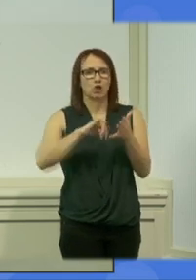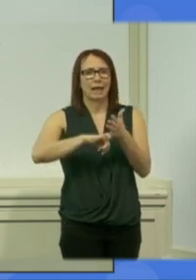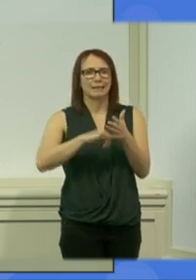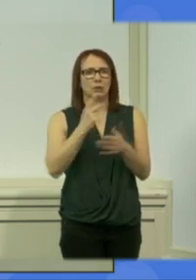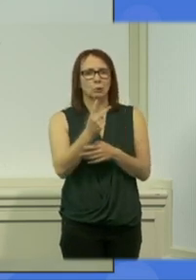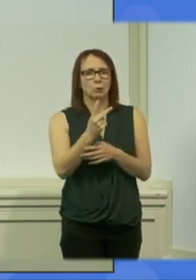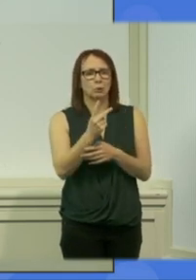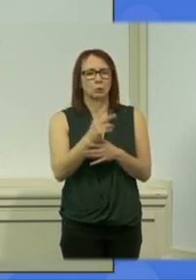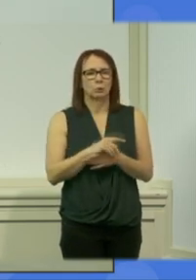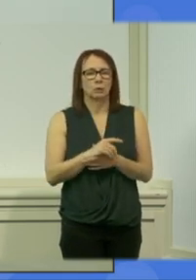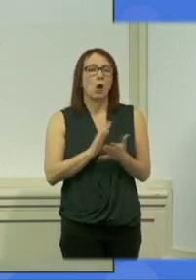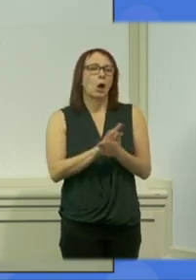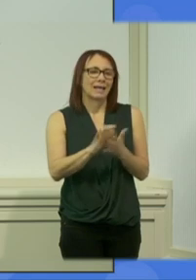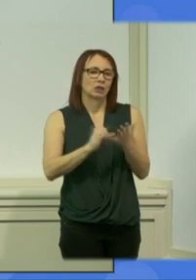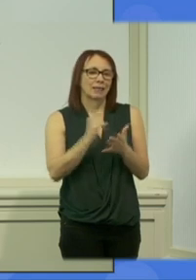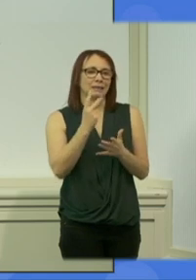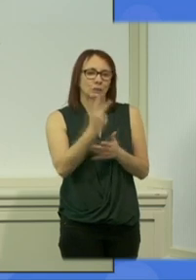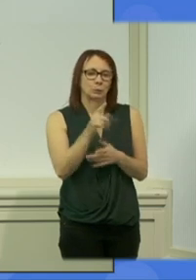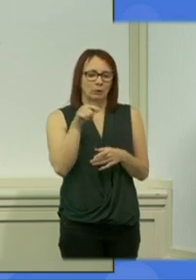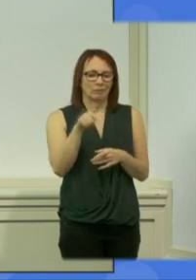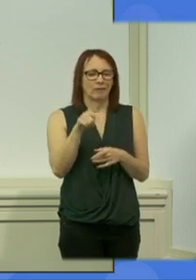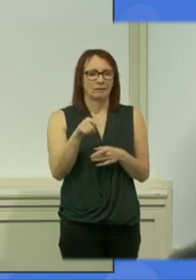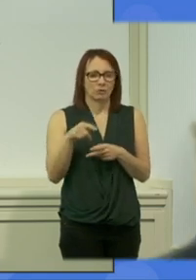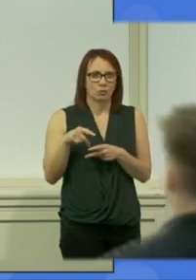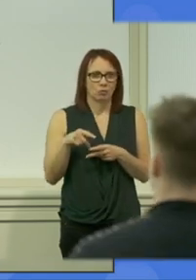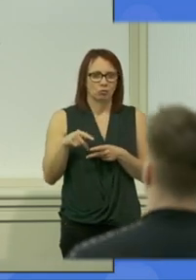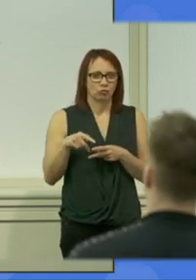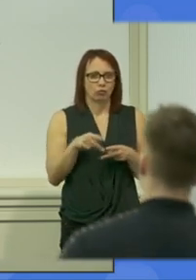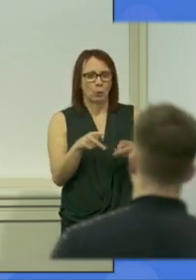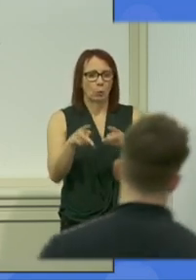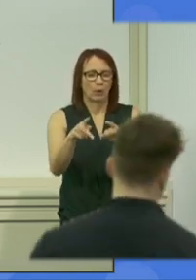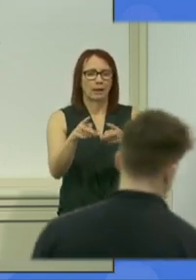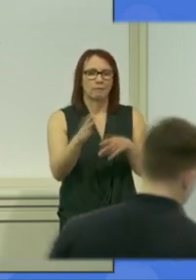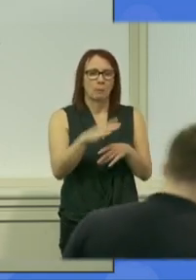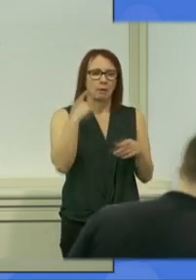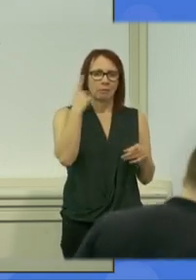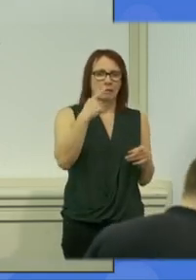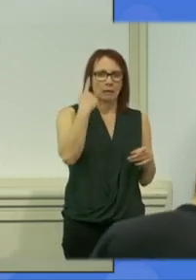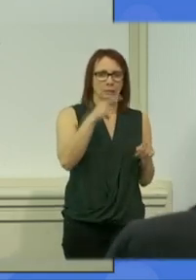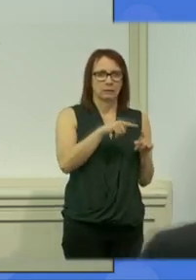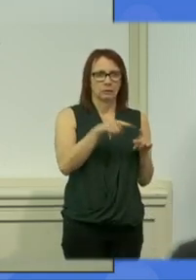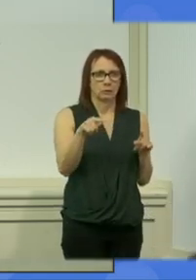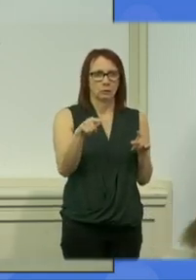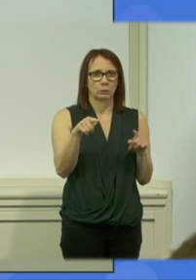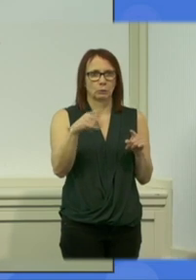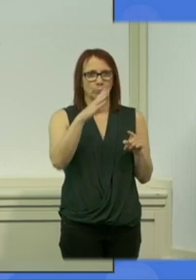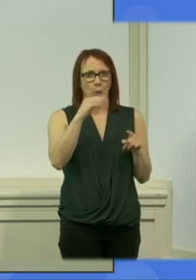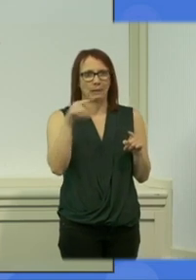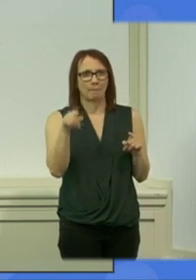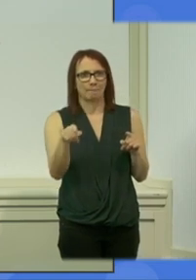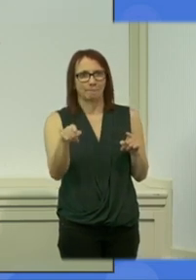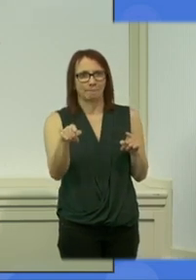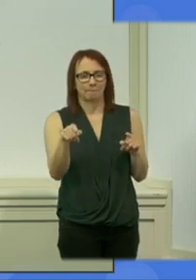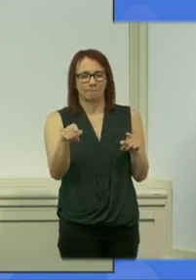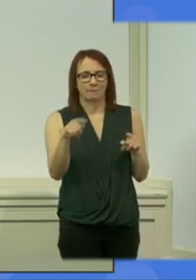What's HS2? Oh, HS2, sorry, that's the railway line that is being proposed from London to Birmingham,